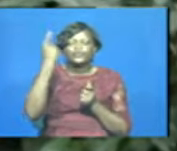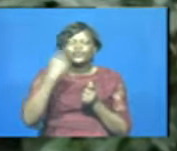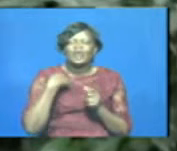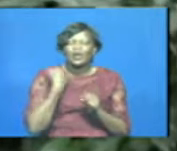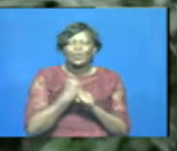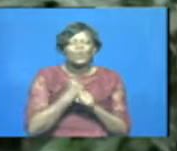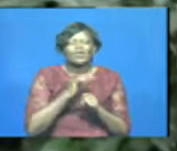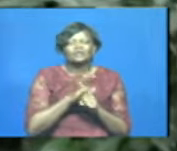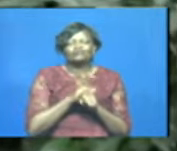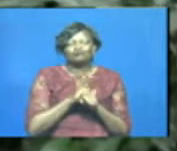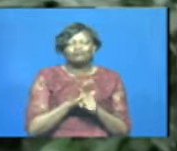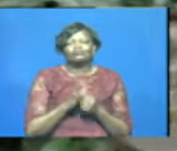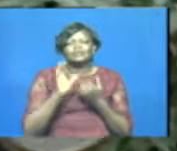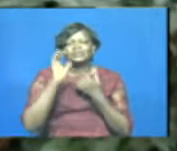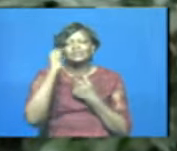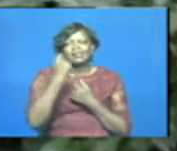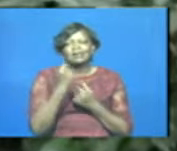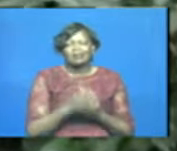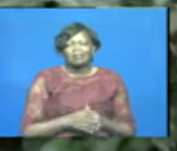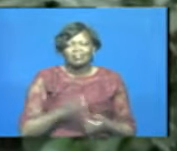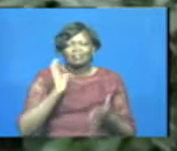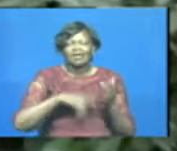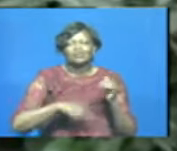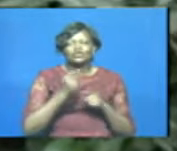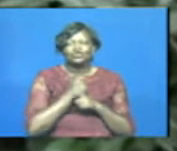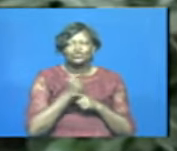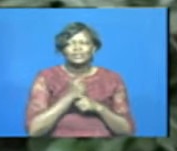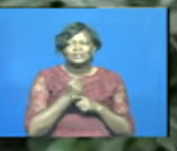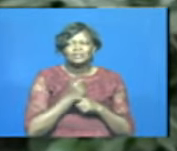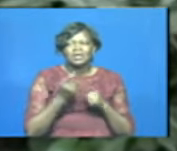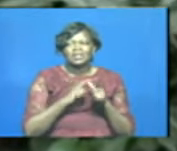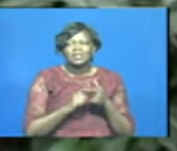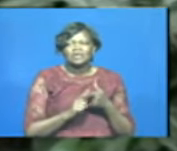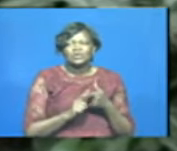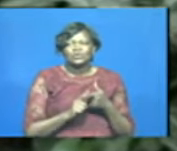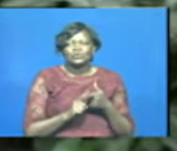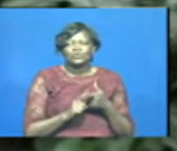the country apart from training. The helicopters we